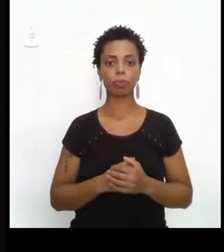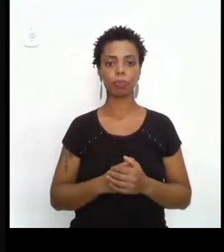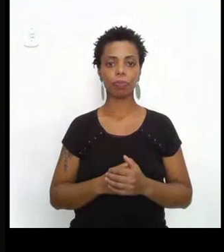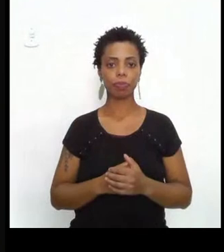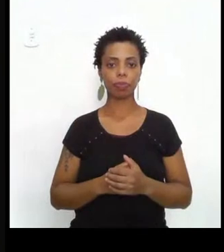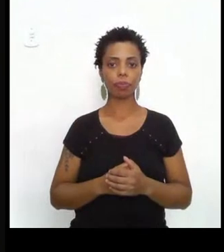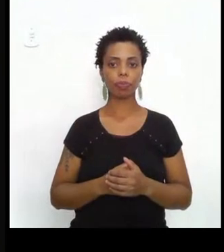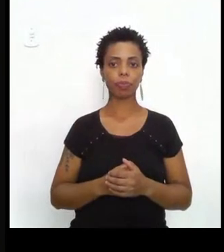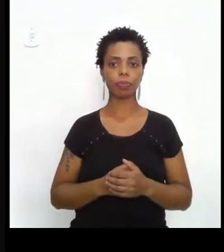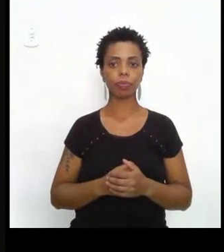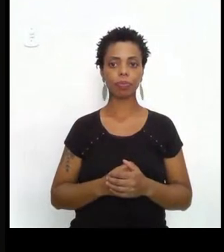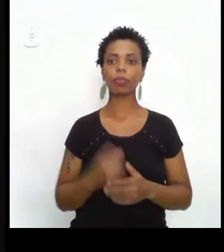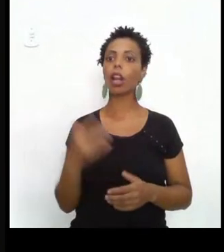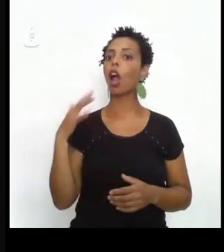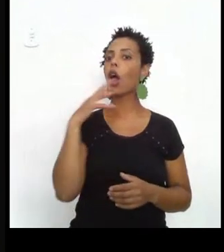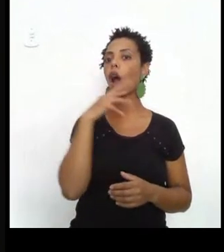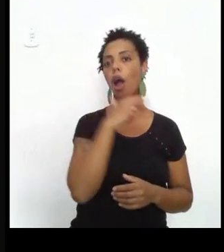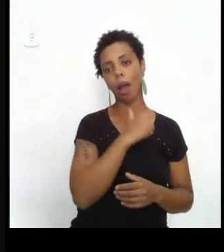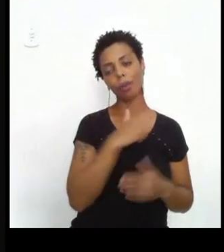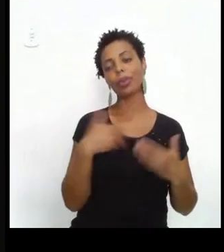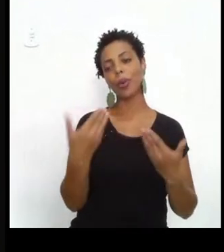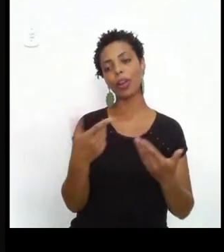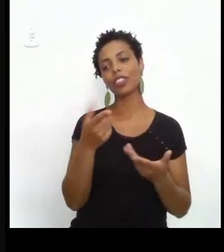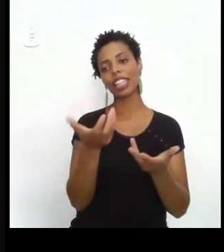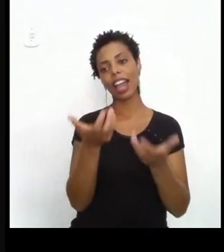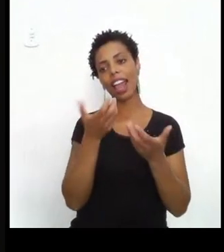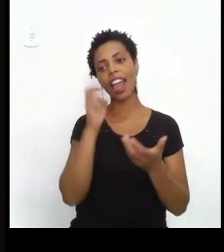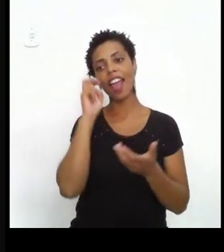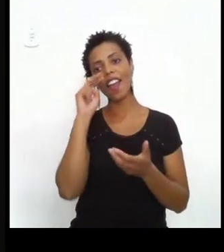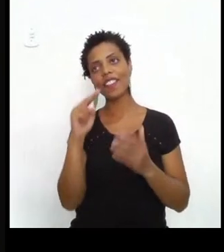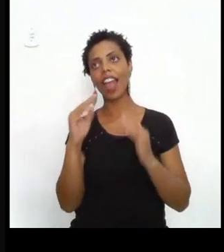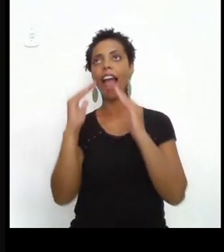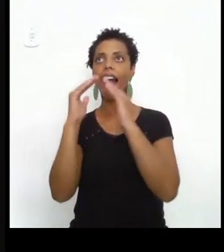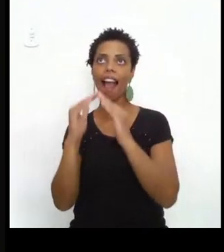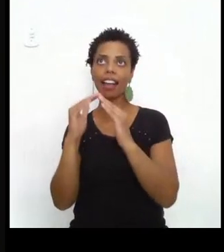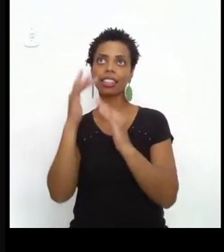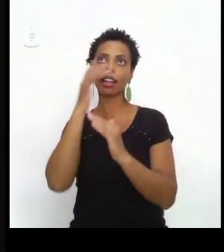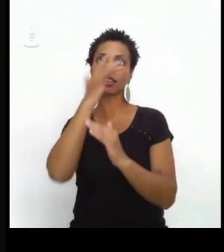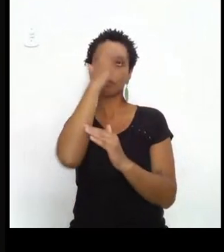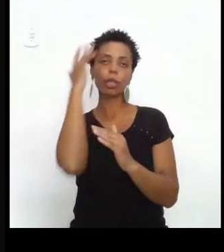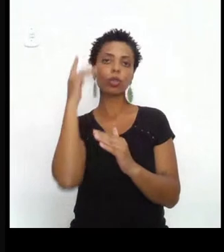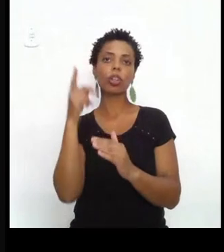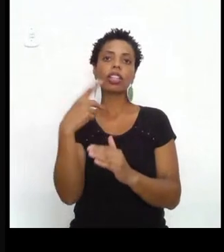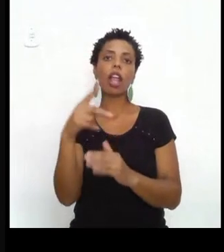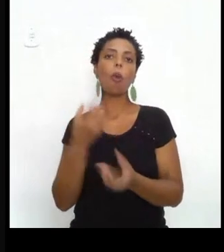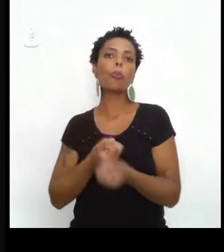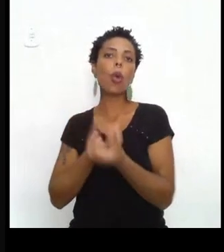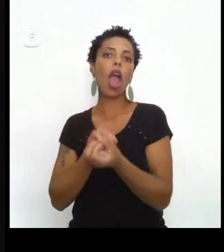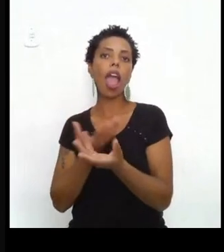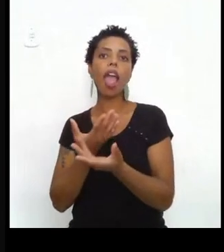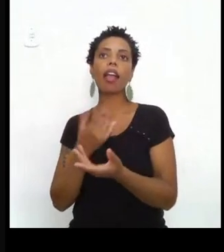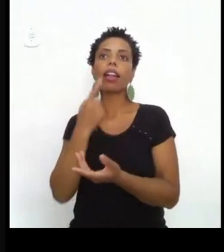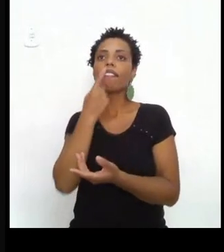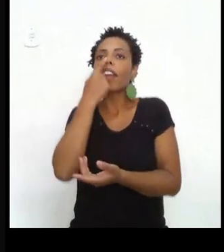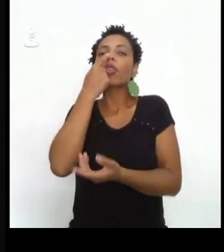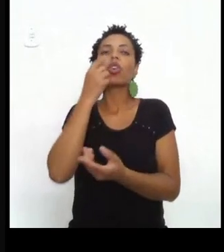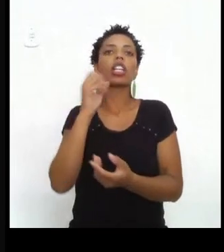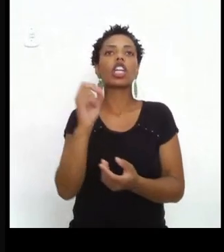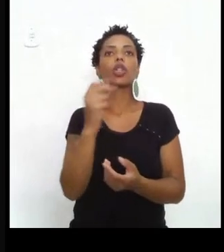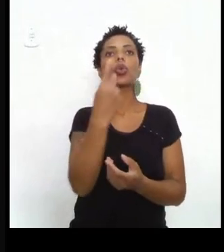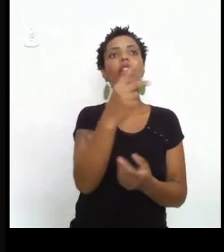Power Rangers a importante publications and after ten Years